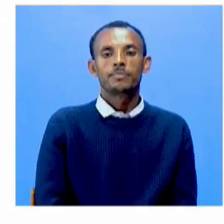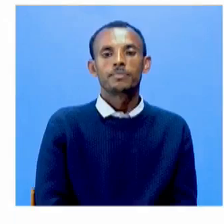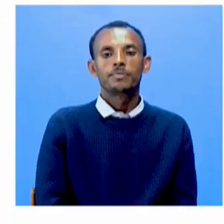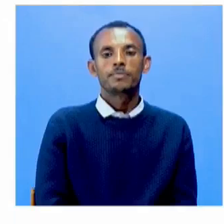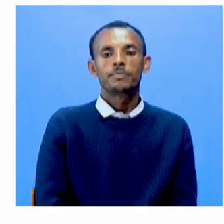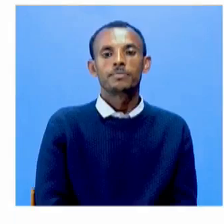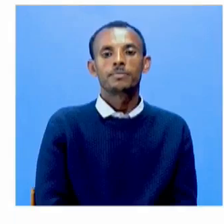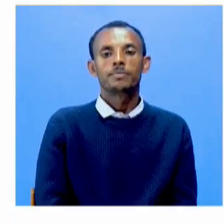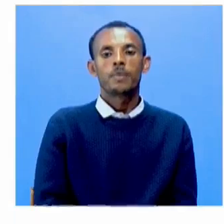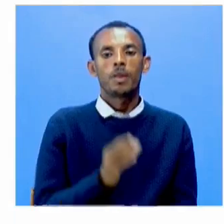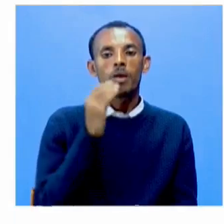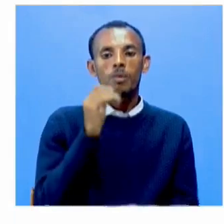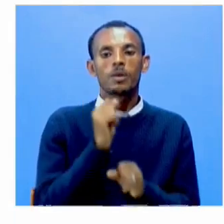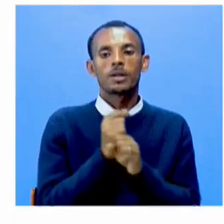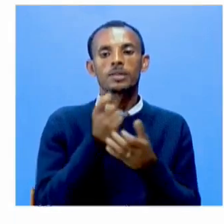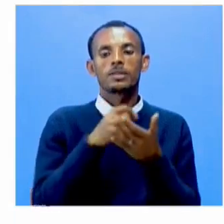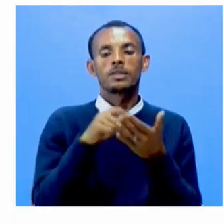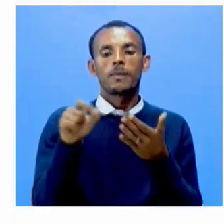Exercise